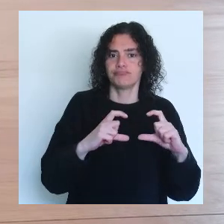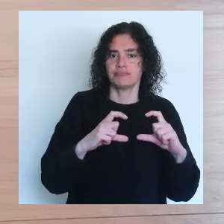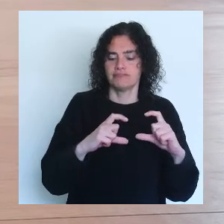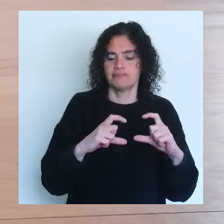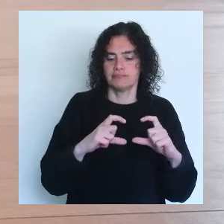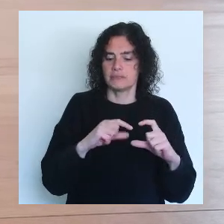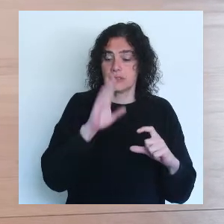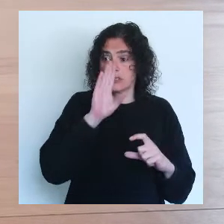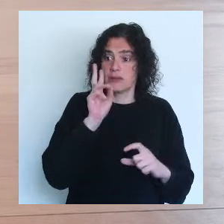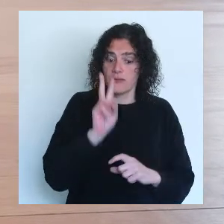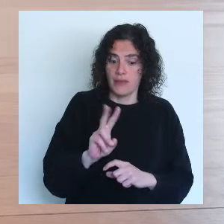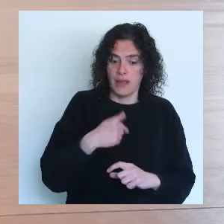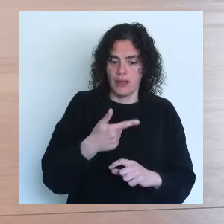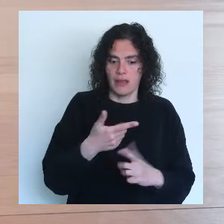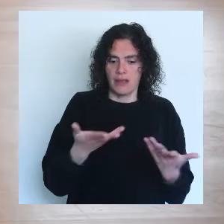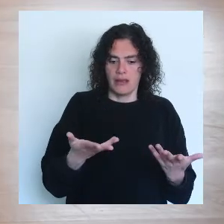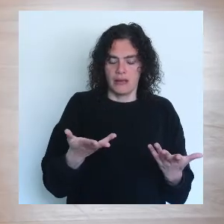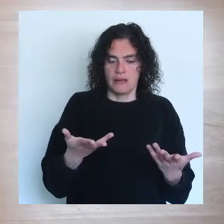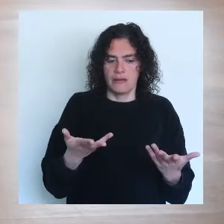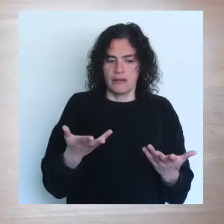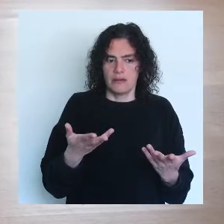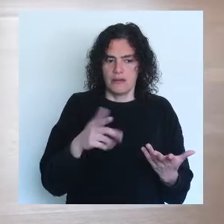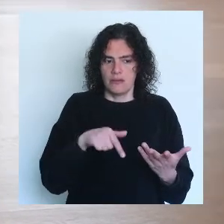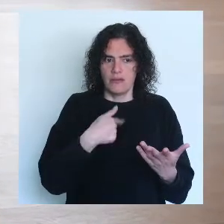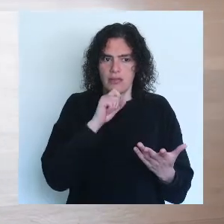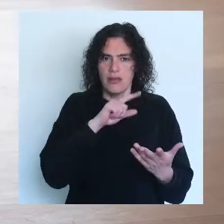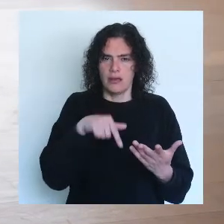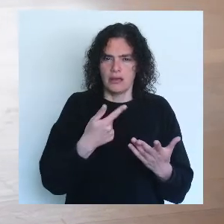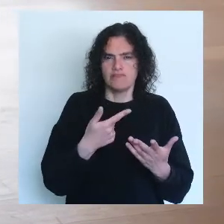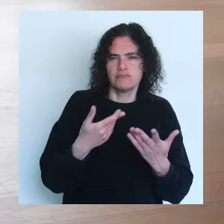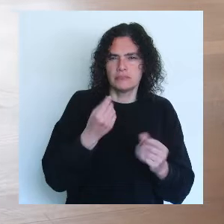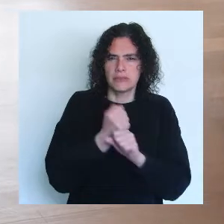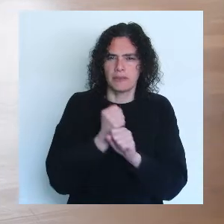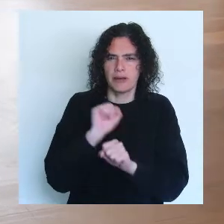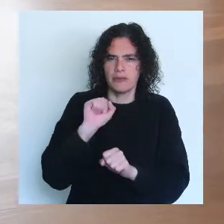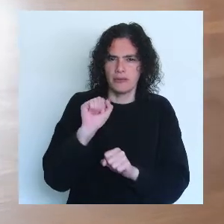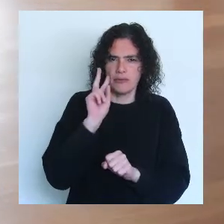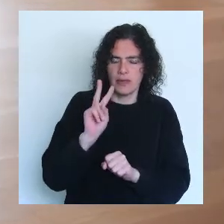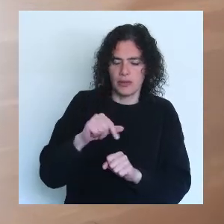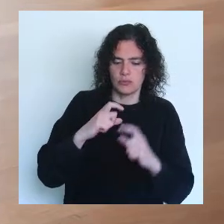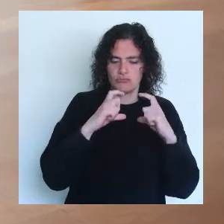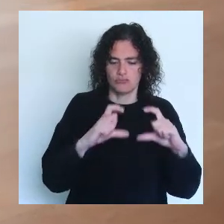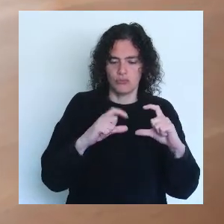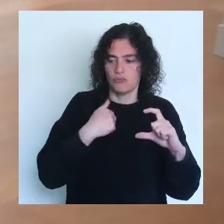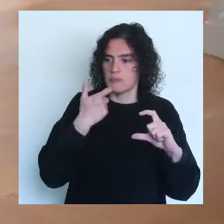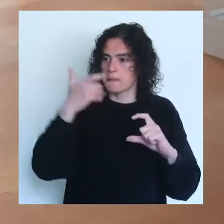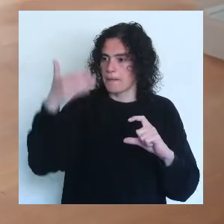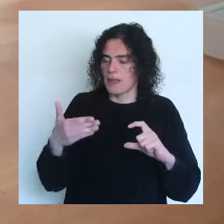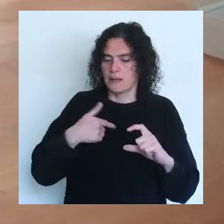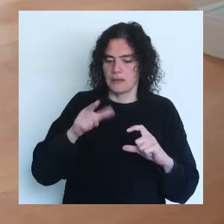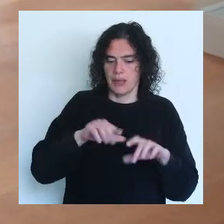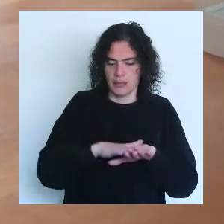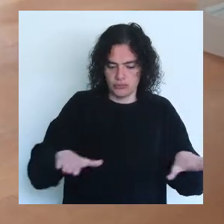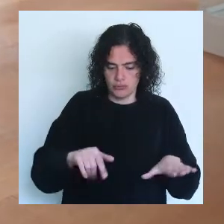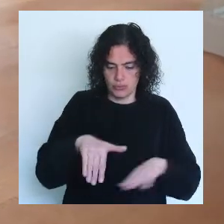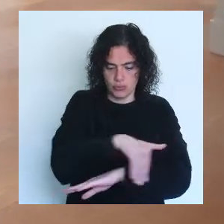brick, if you look at start to pull the thread of this work, the brick from the walls,